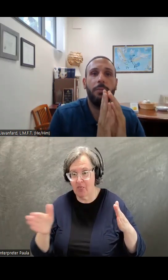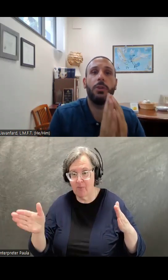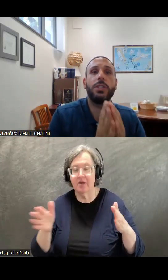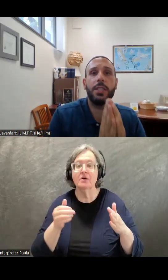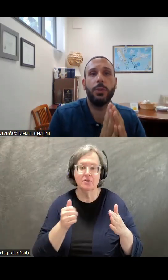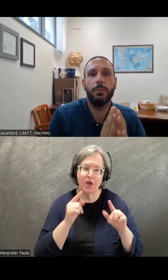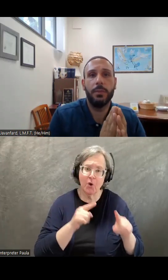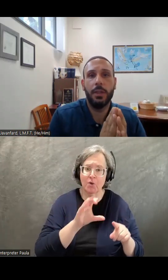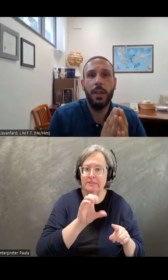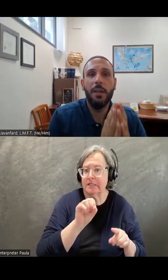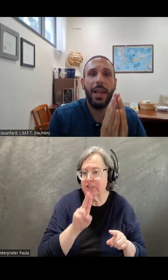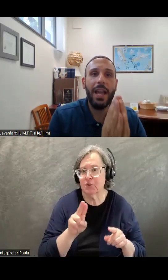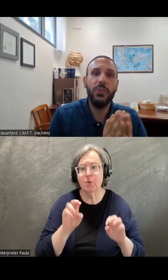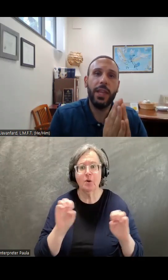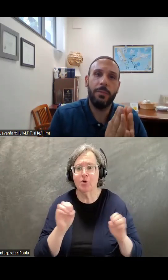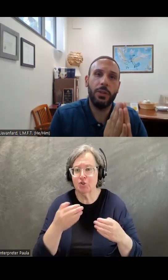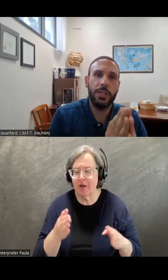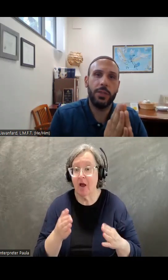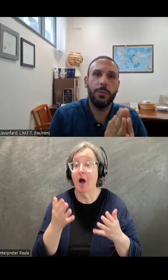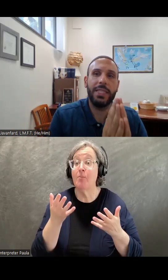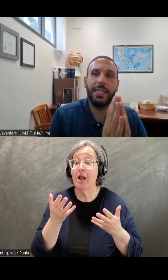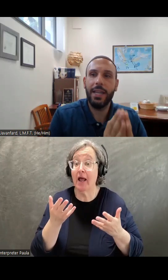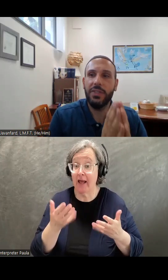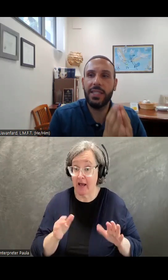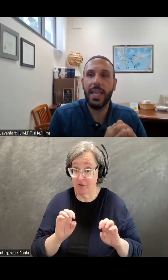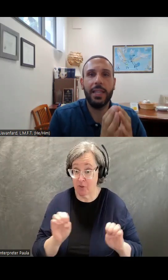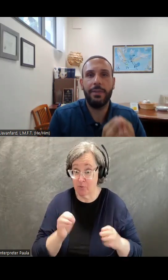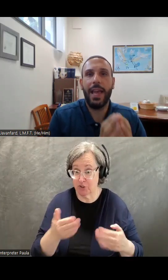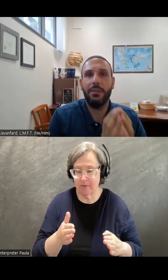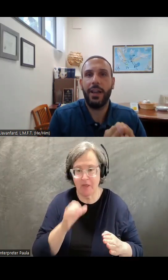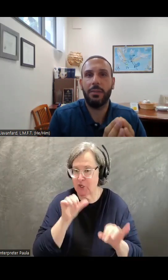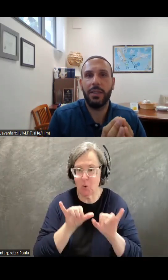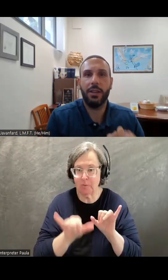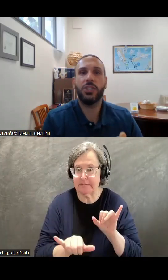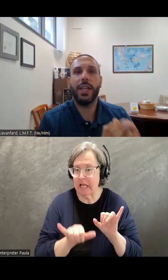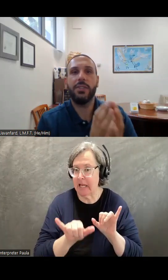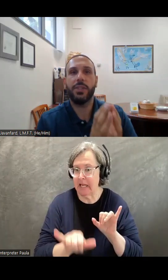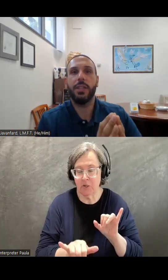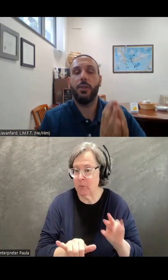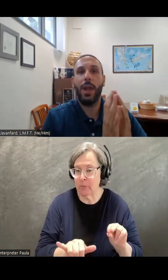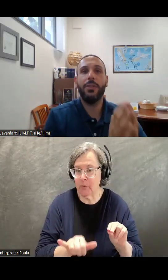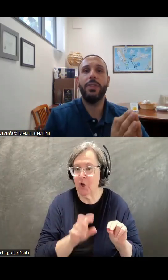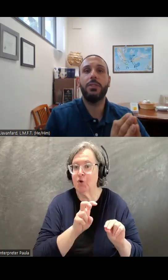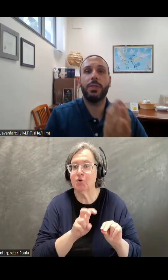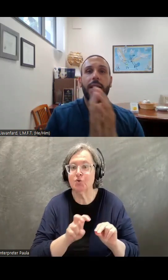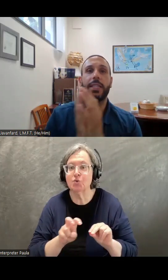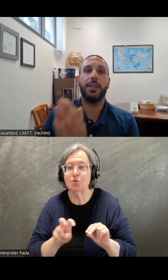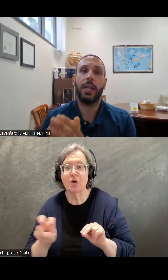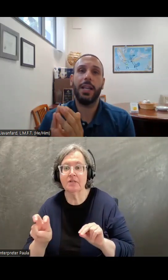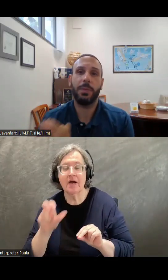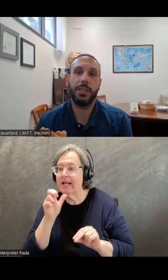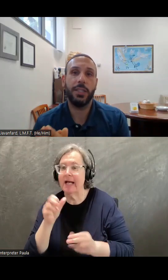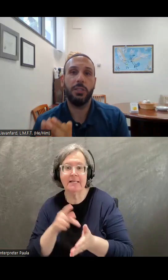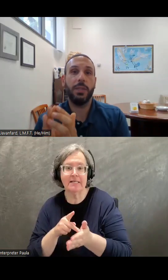CSU or an emergency room, but after that emergency room, instead of staying in that environment, they are transferred rather than to a